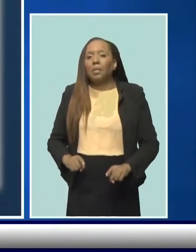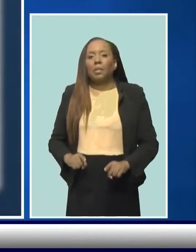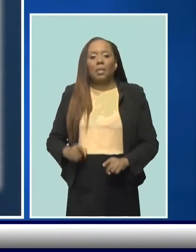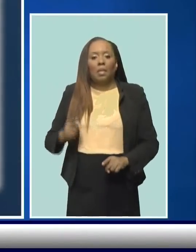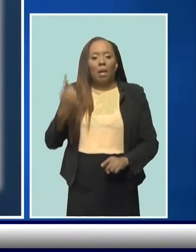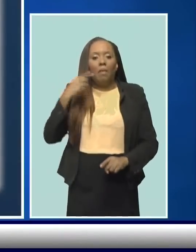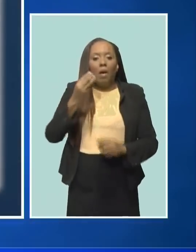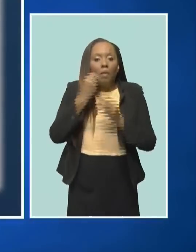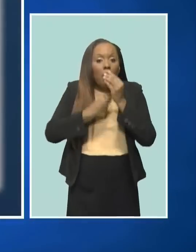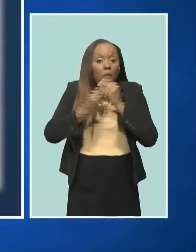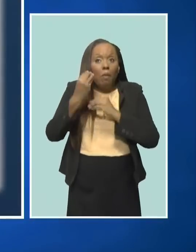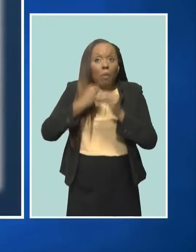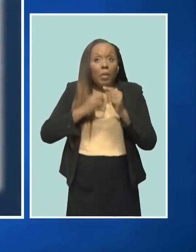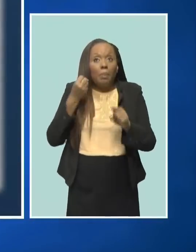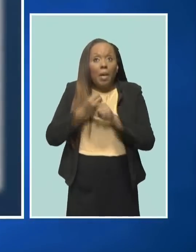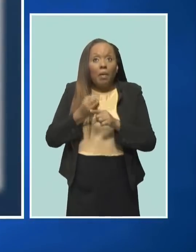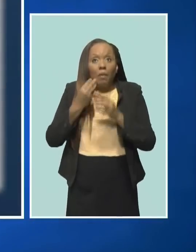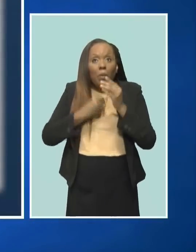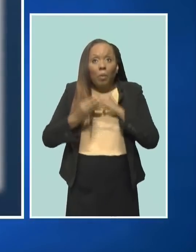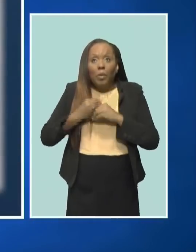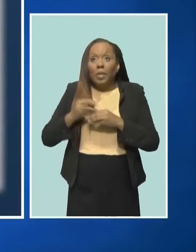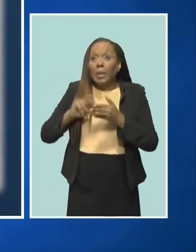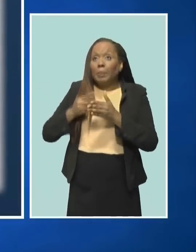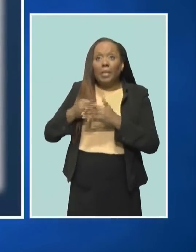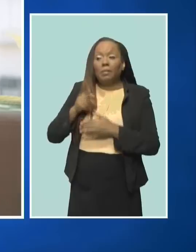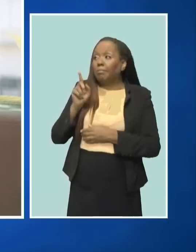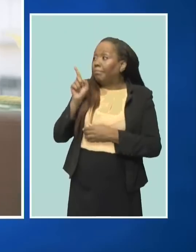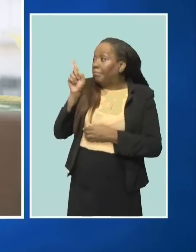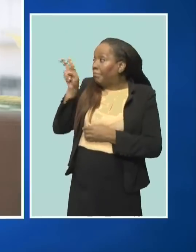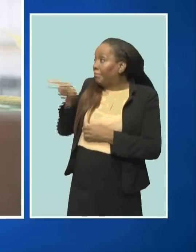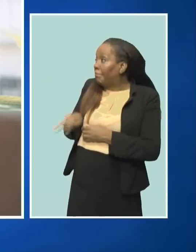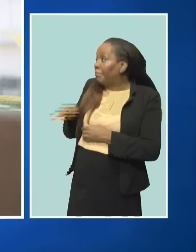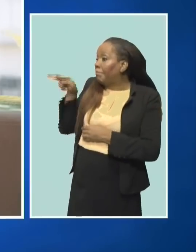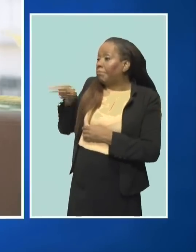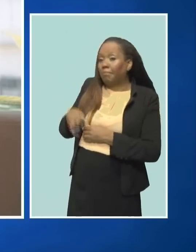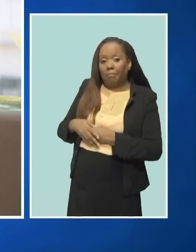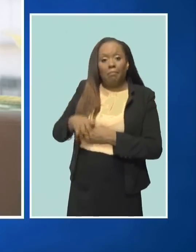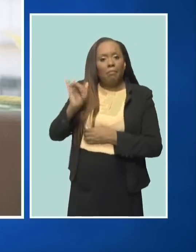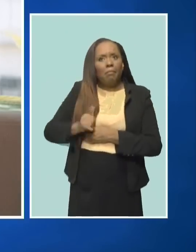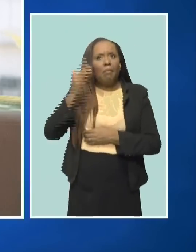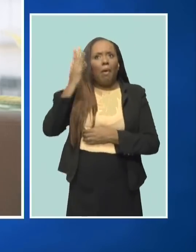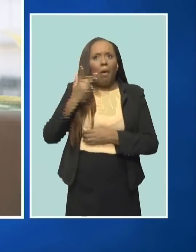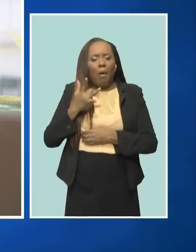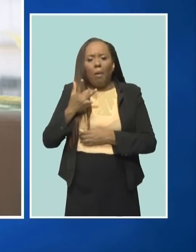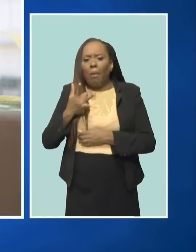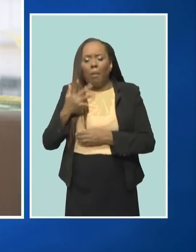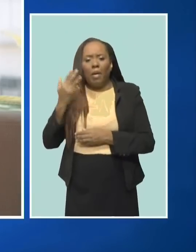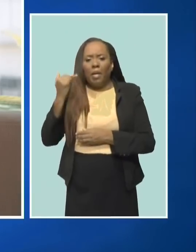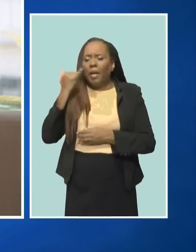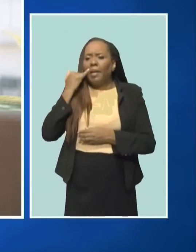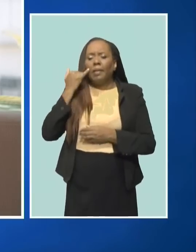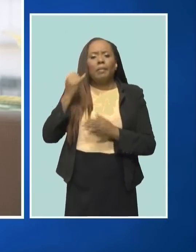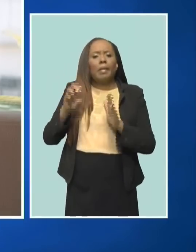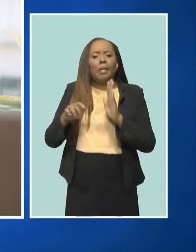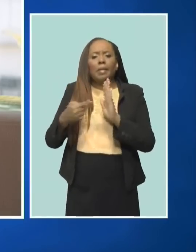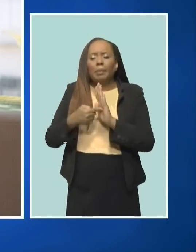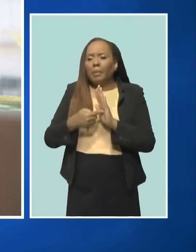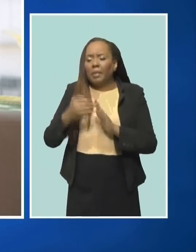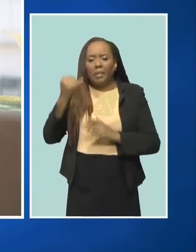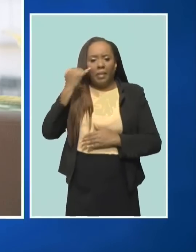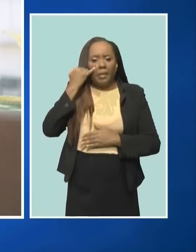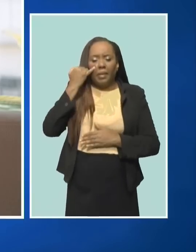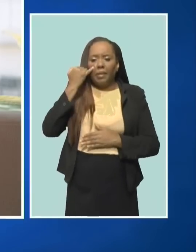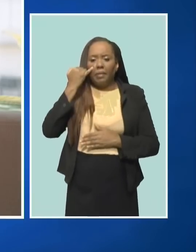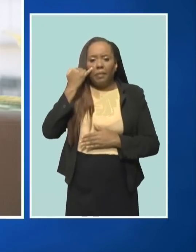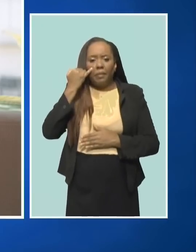sector. And that is why the efforts of PM Motley and President Ali and